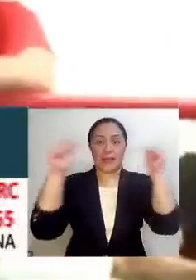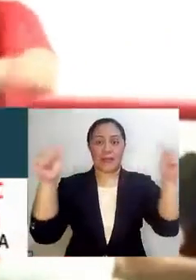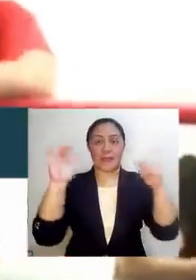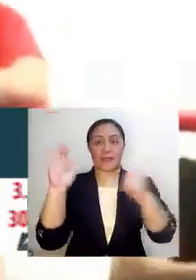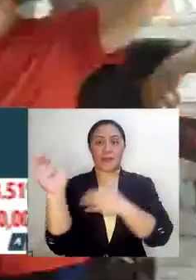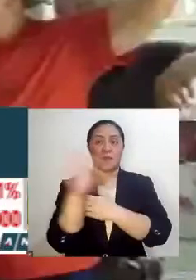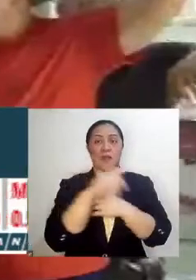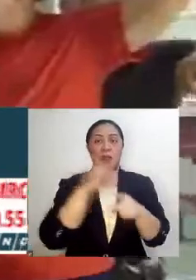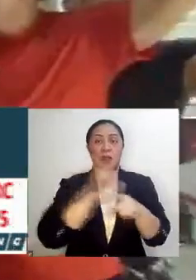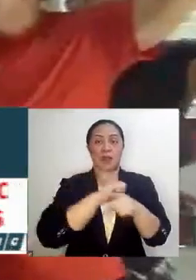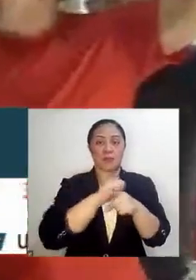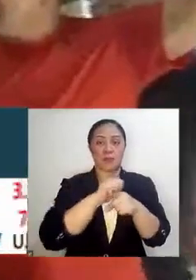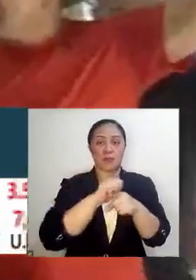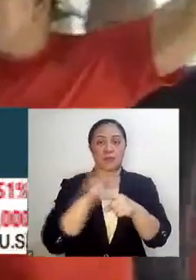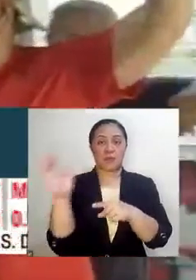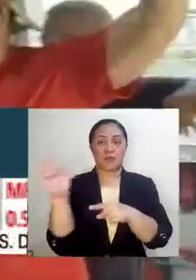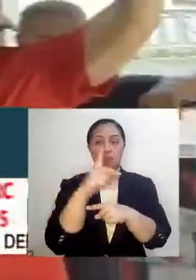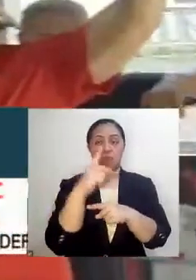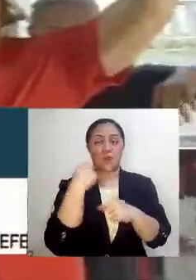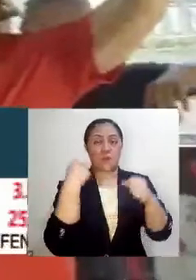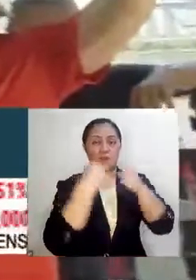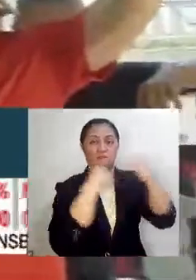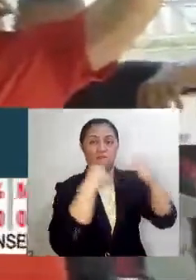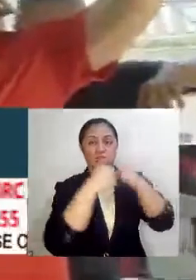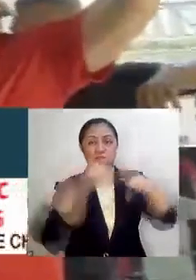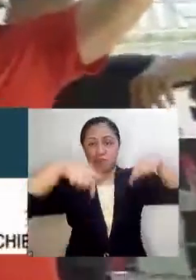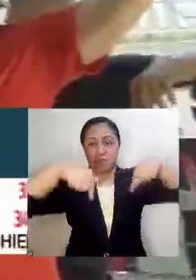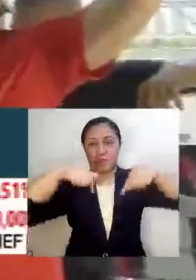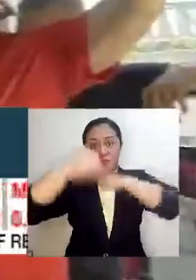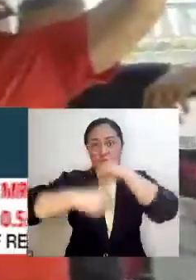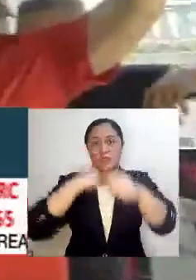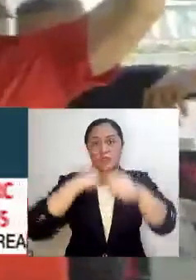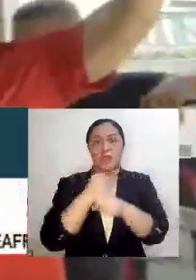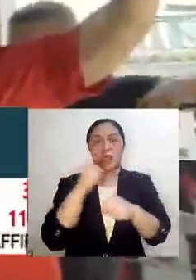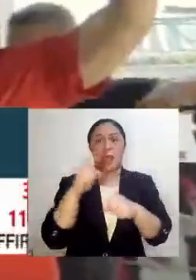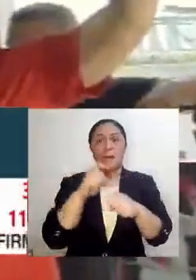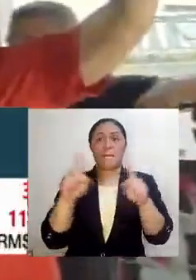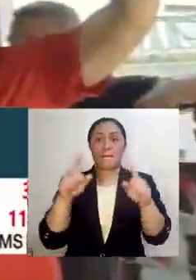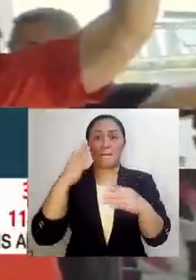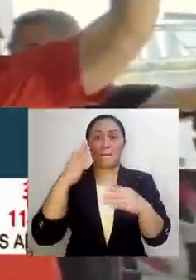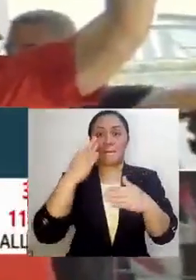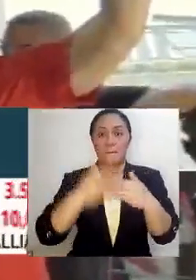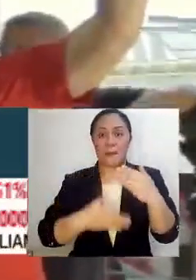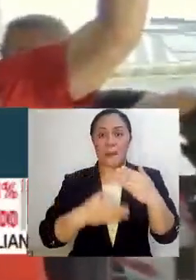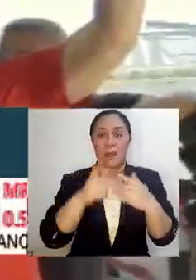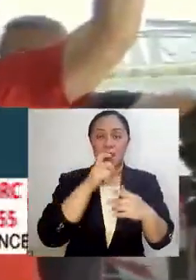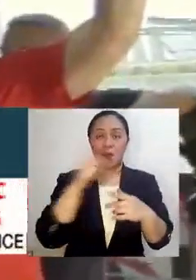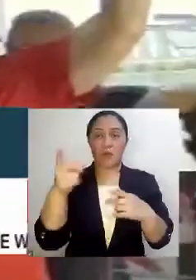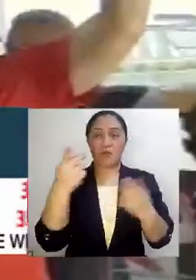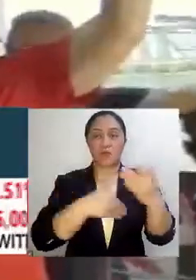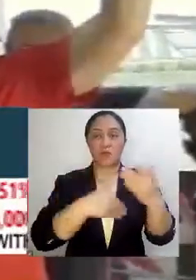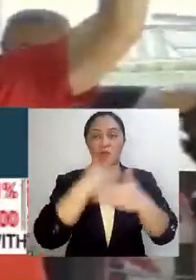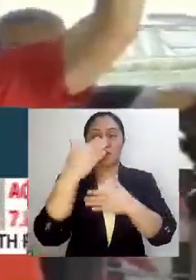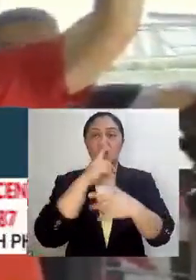to return to the ring this year. Pacquiao's camp, however, has yet to finalize who will be his next opponent.